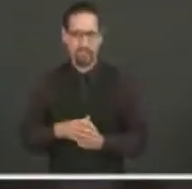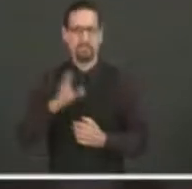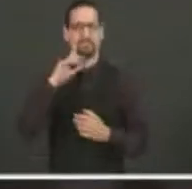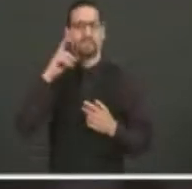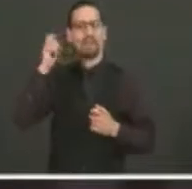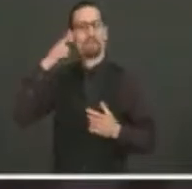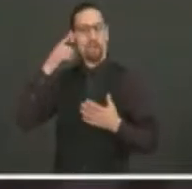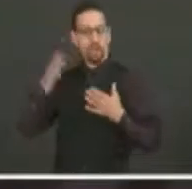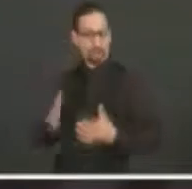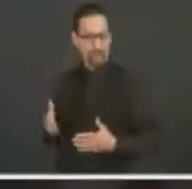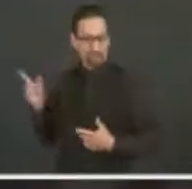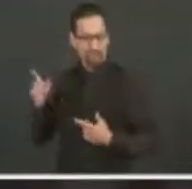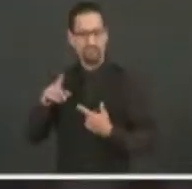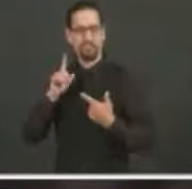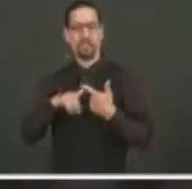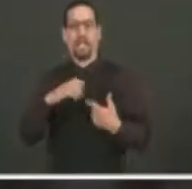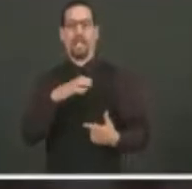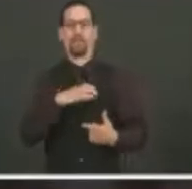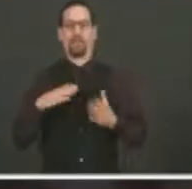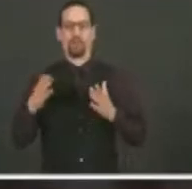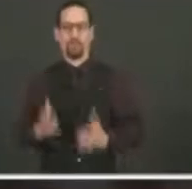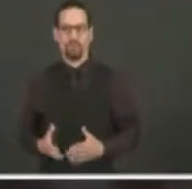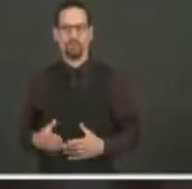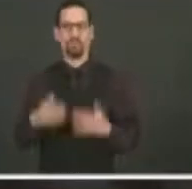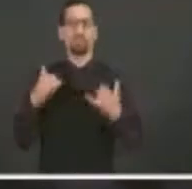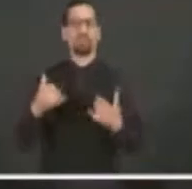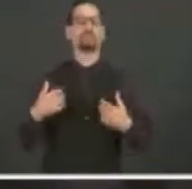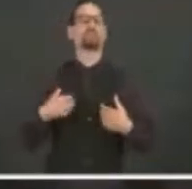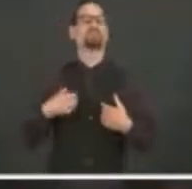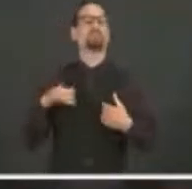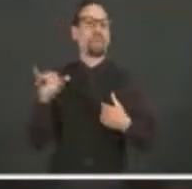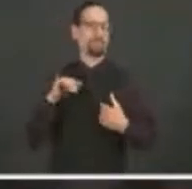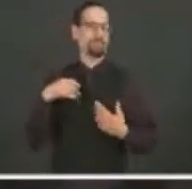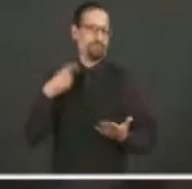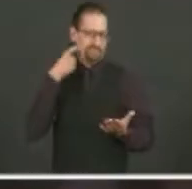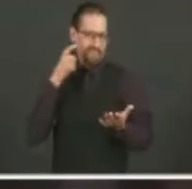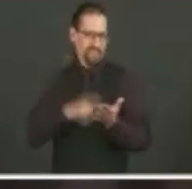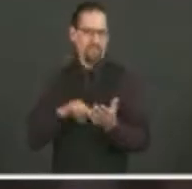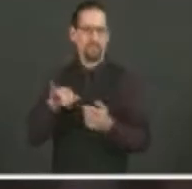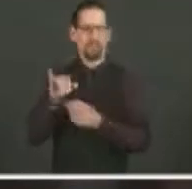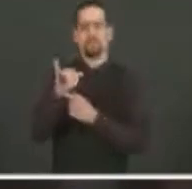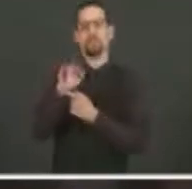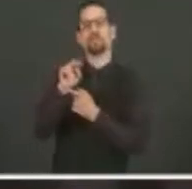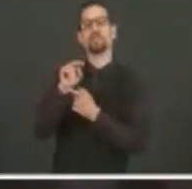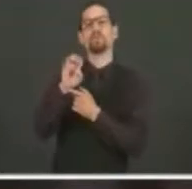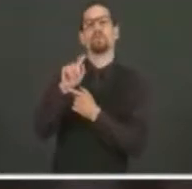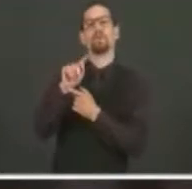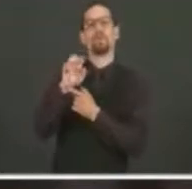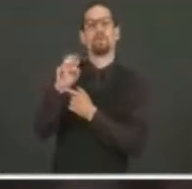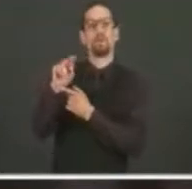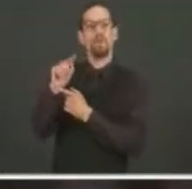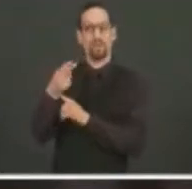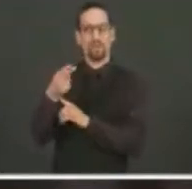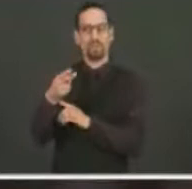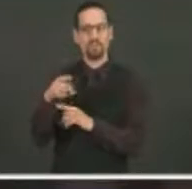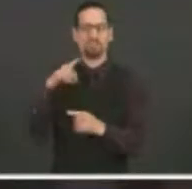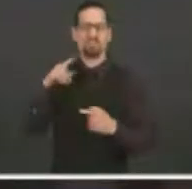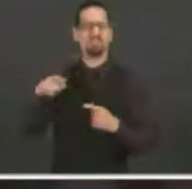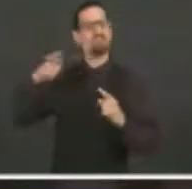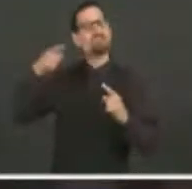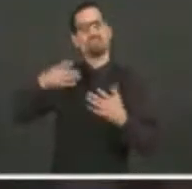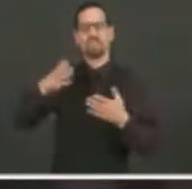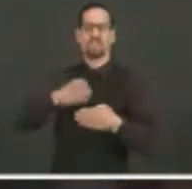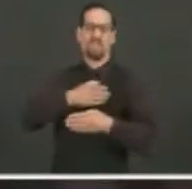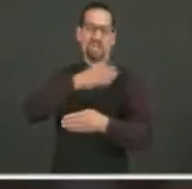acknowledging Juneteenth, which is the day we recognize the ending of slavery in the United States. It is a